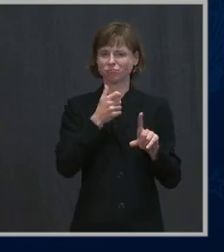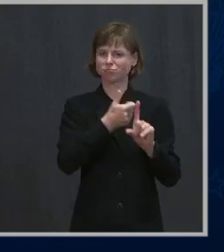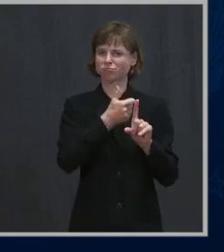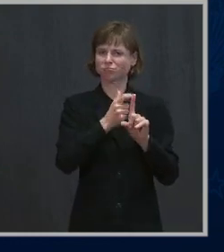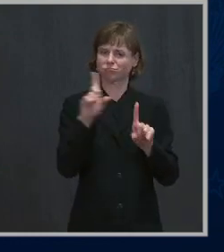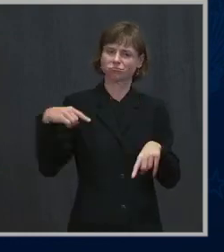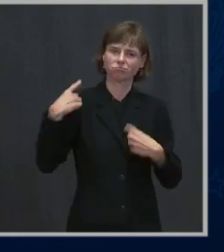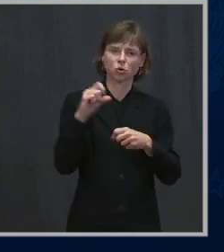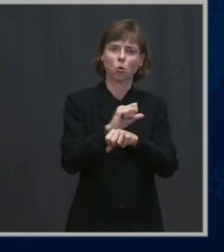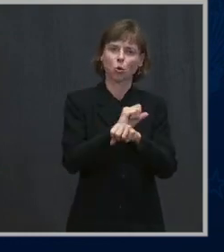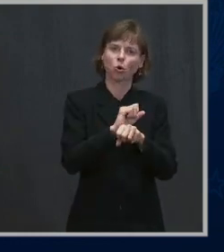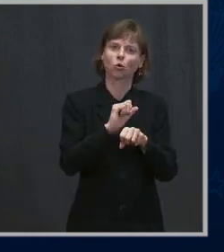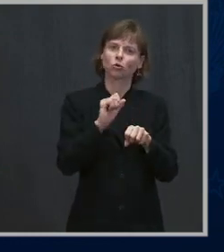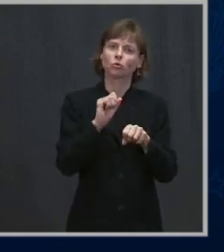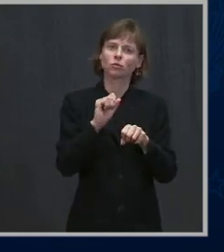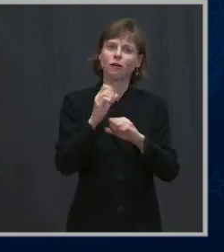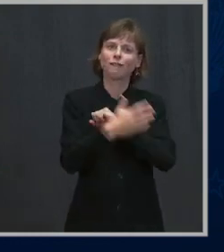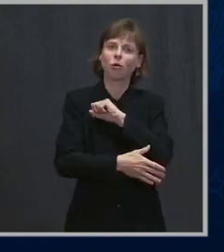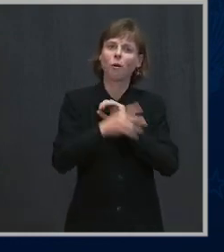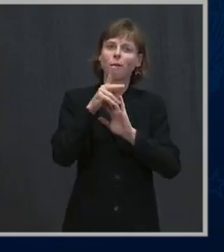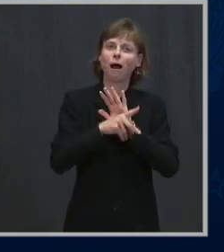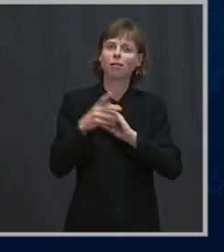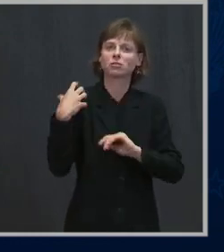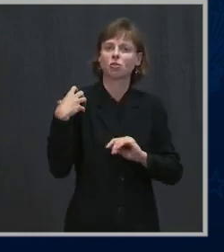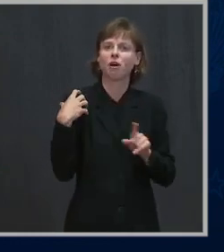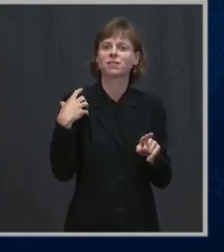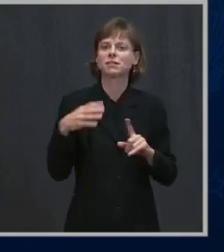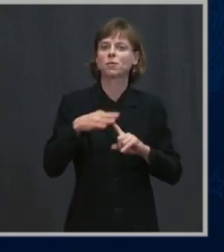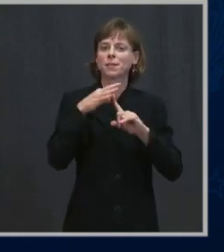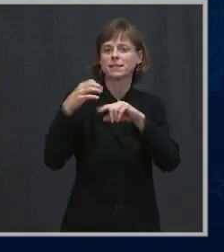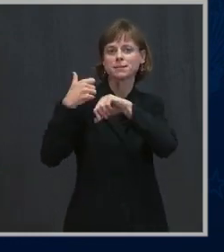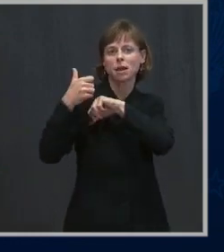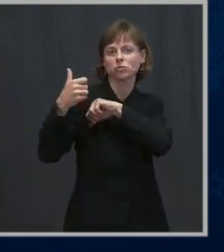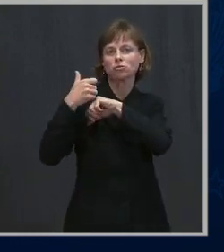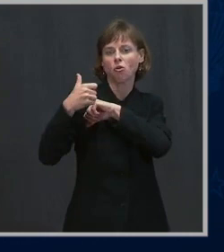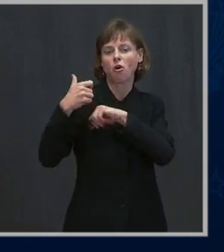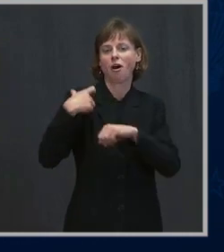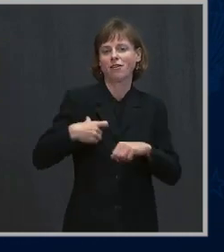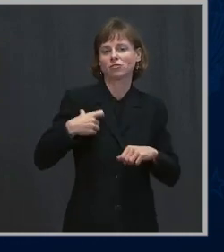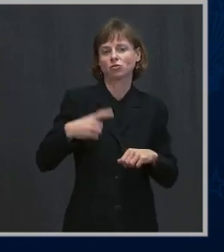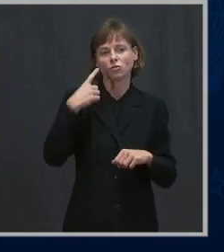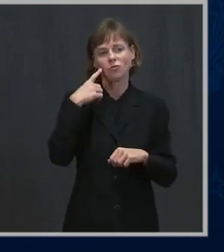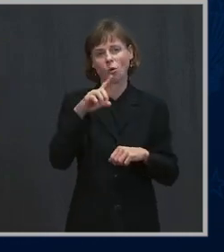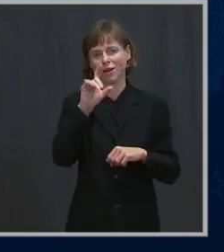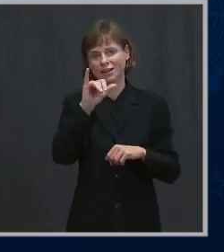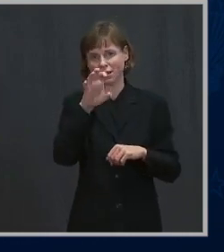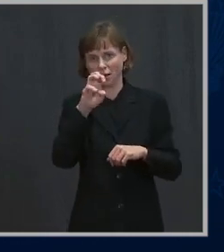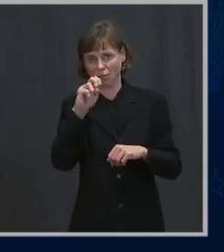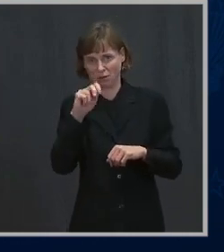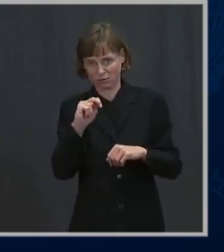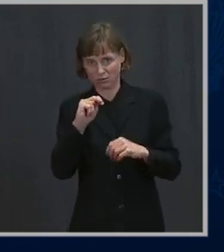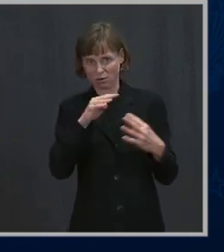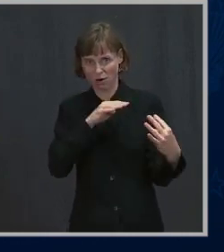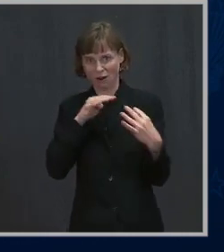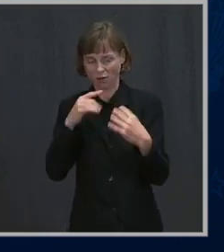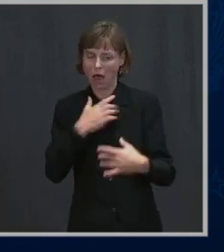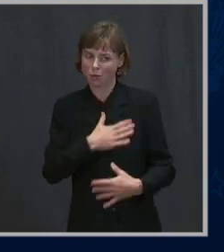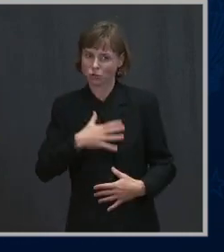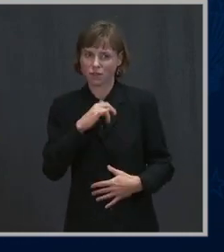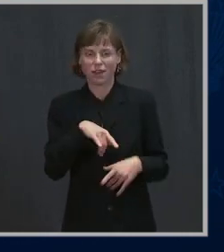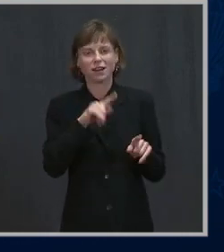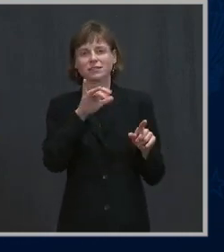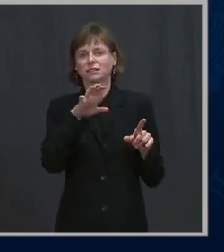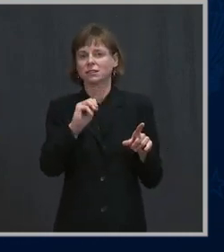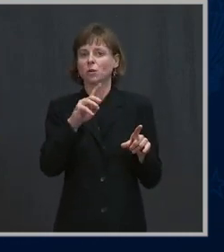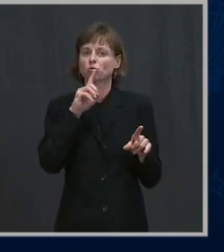policy officer as our special envoy to the yemen conflict and i appreciate him doing this tim as a life has